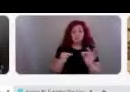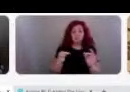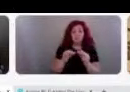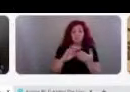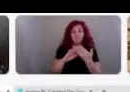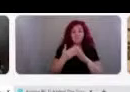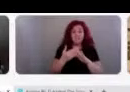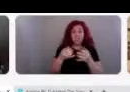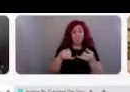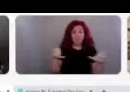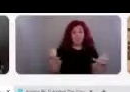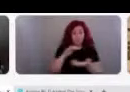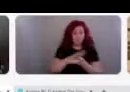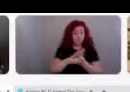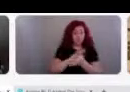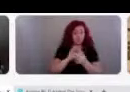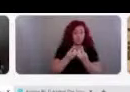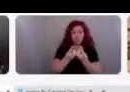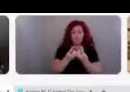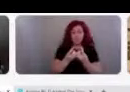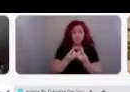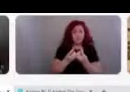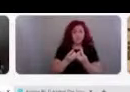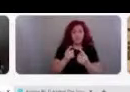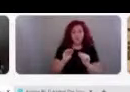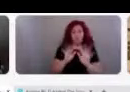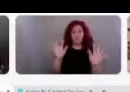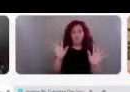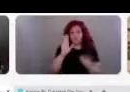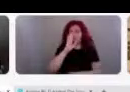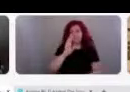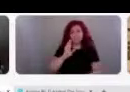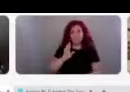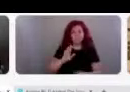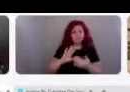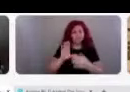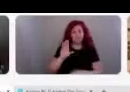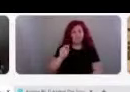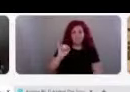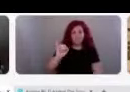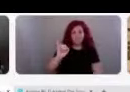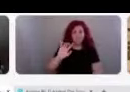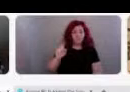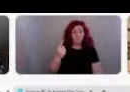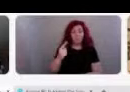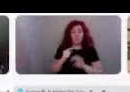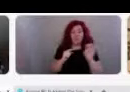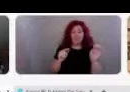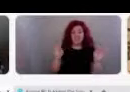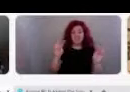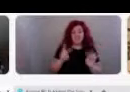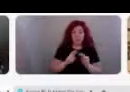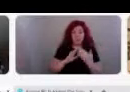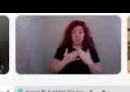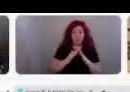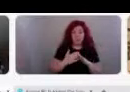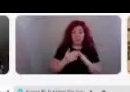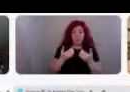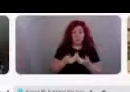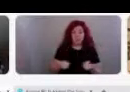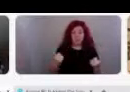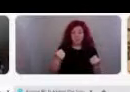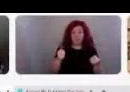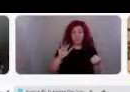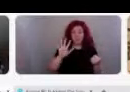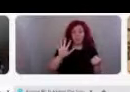school districts are inherent communities of interest um we're the only east valley community that um is divided up